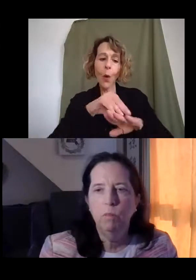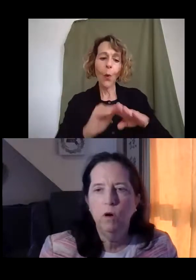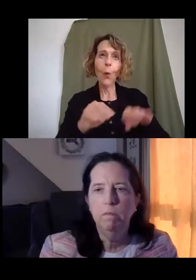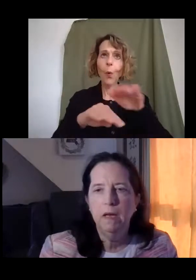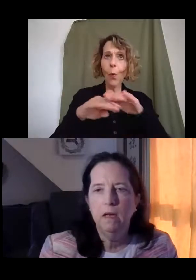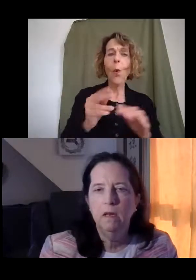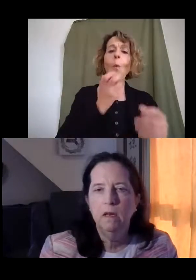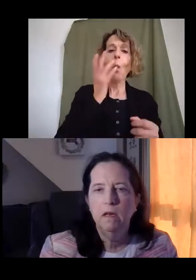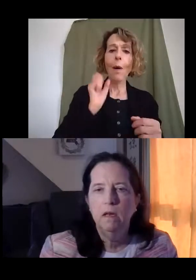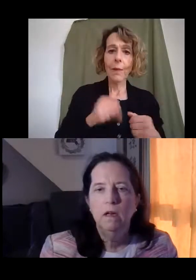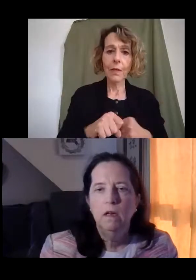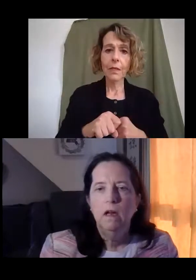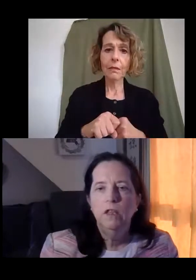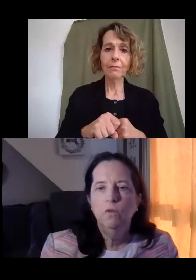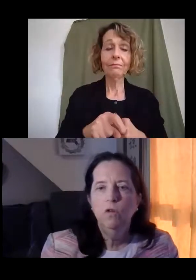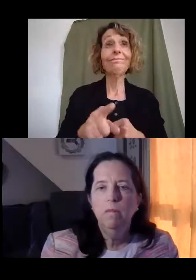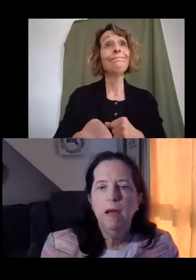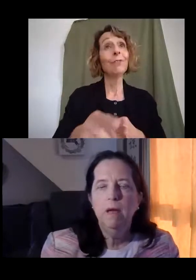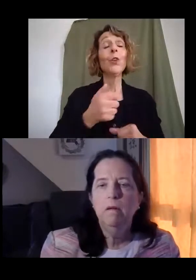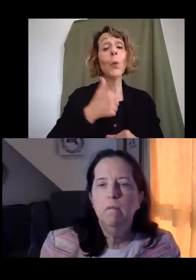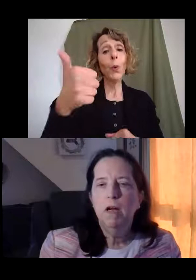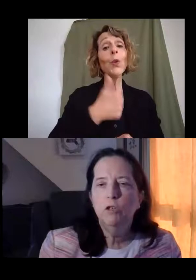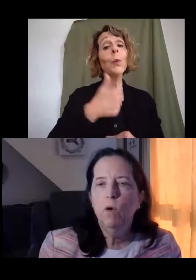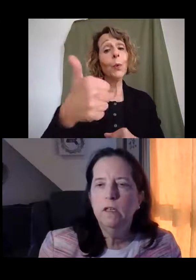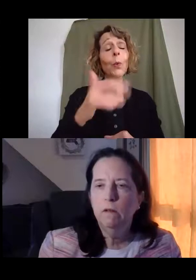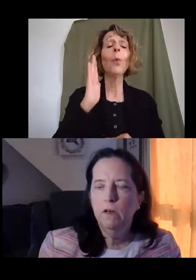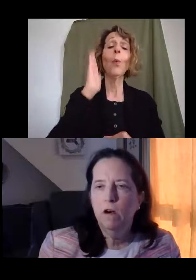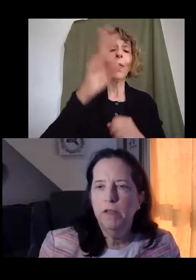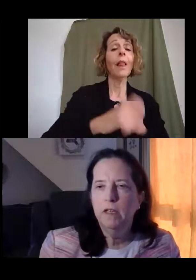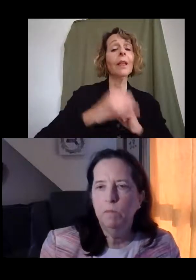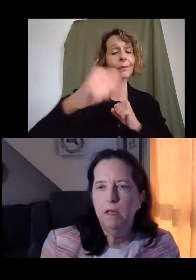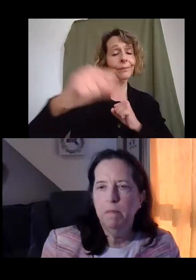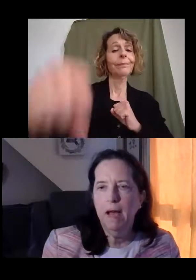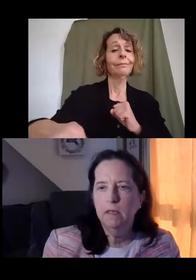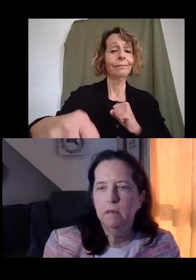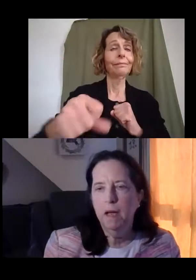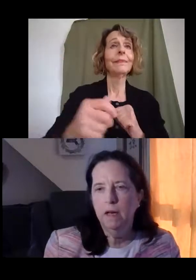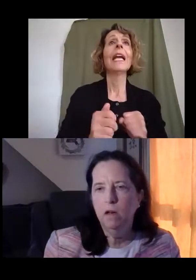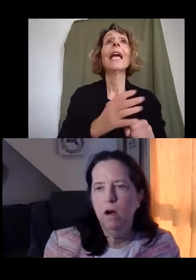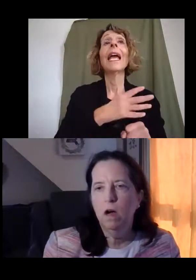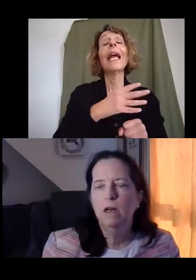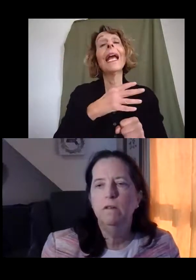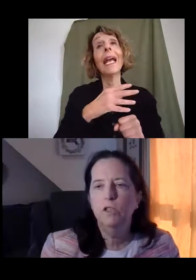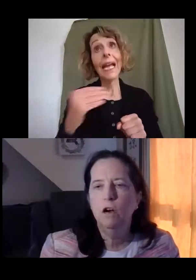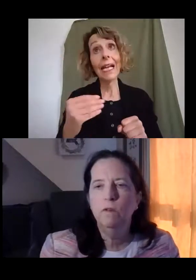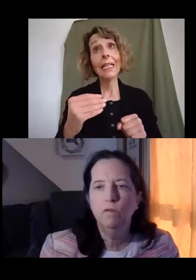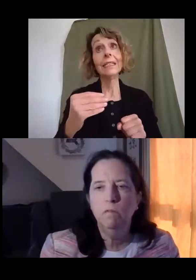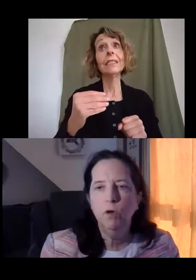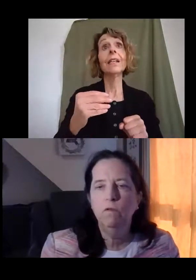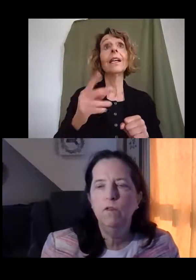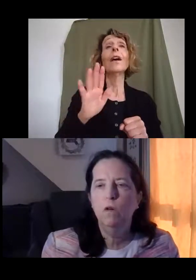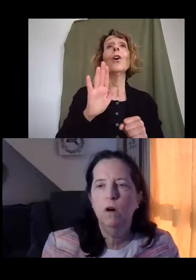A to point B. The route may be much more difficult than it's been in the past, depending on if snow